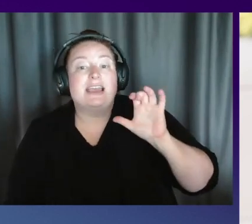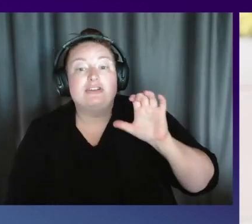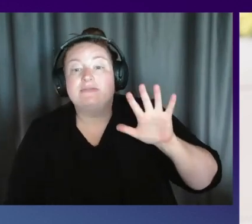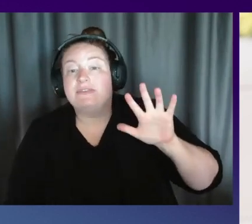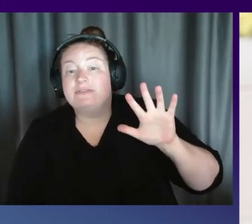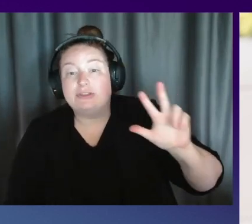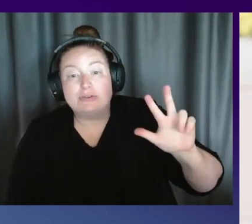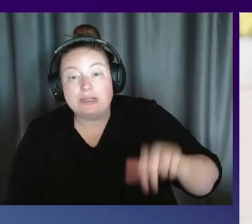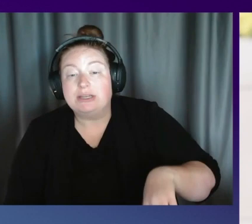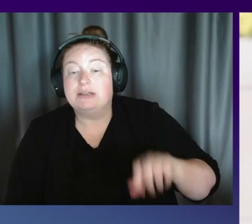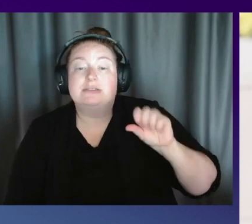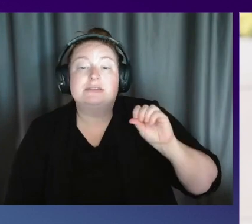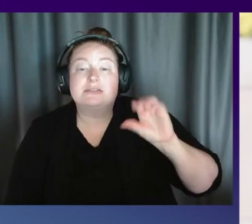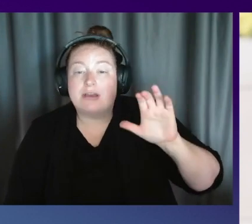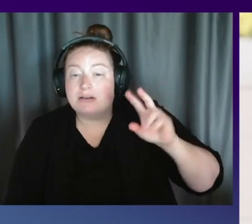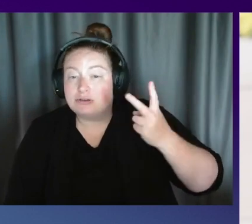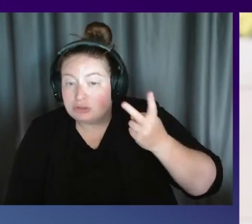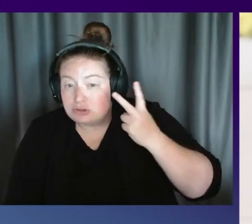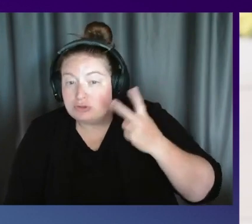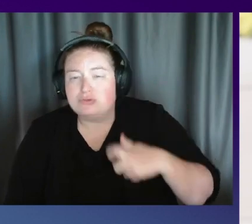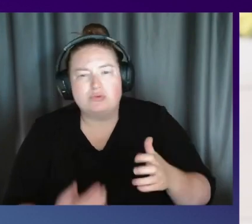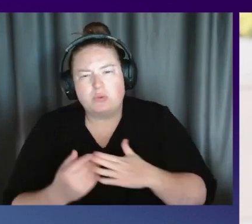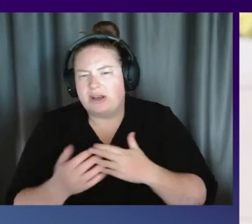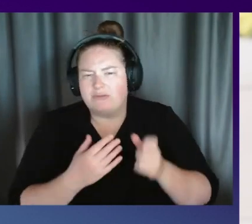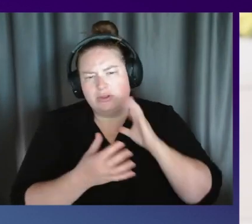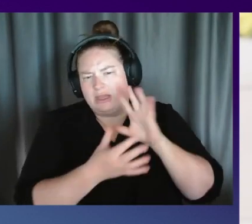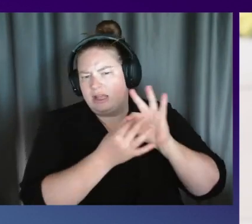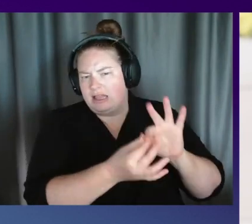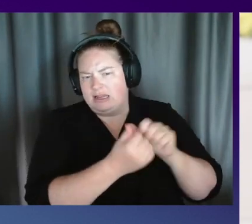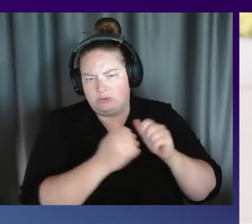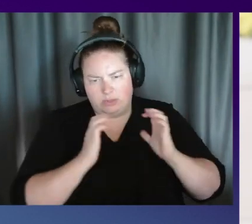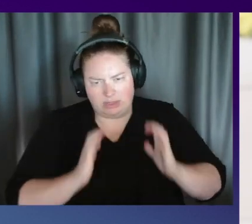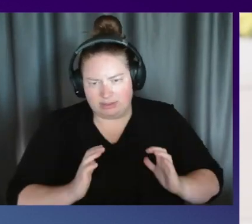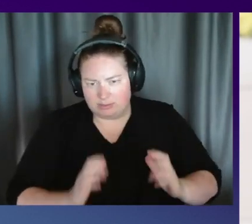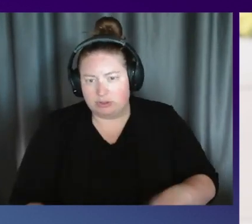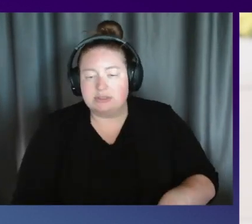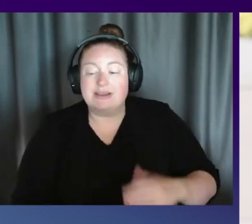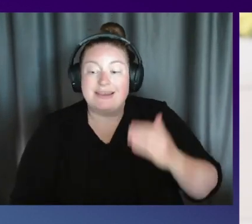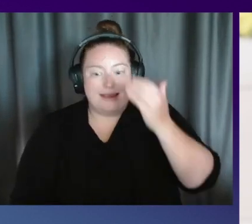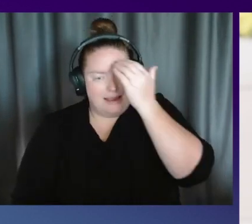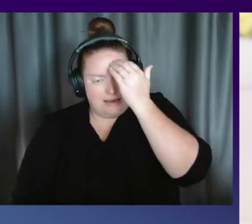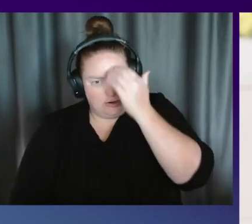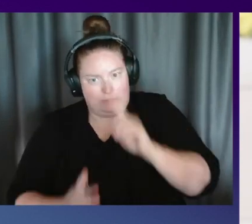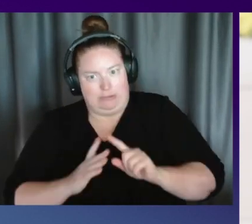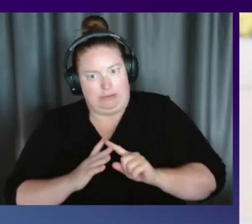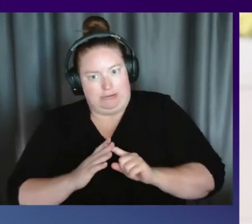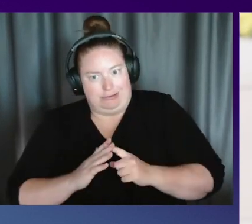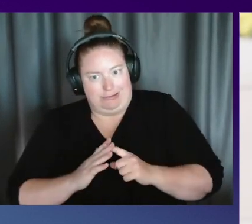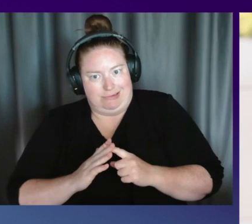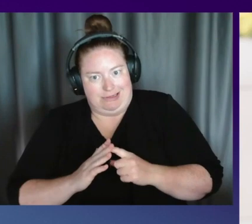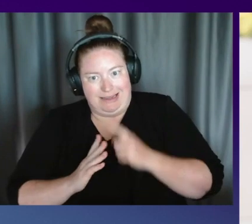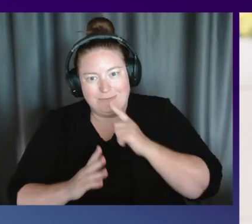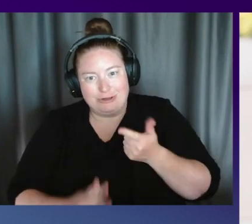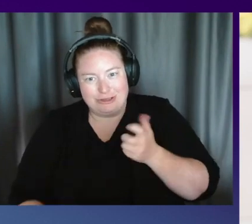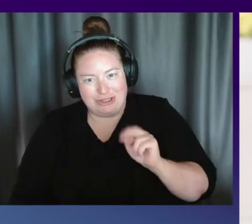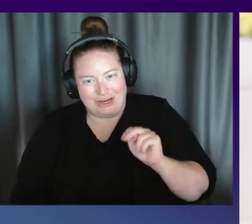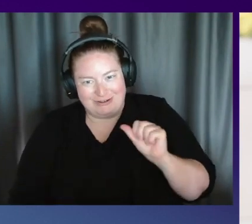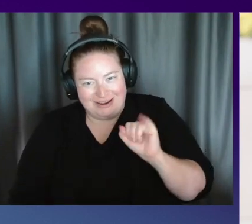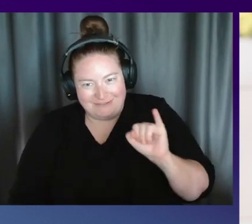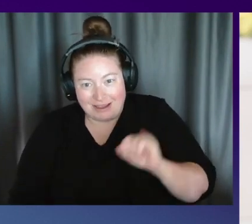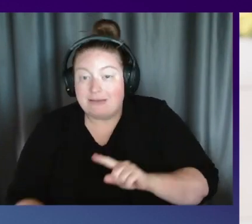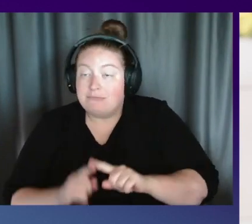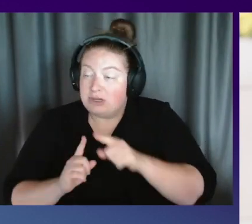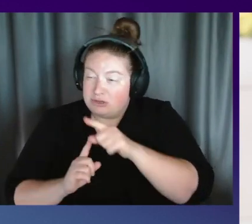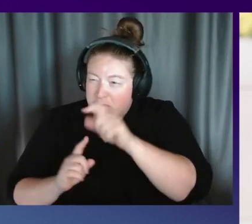whatever the case may be that aligns with the customer. I know this is early days in a generative AI context, but do you envision